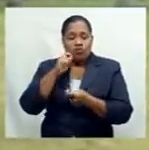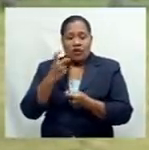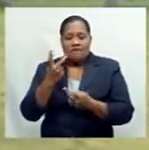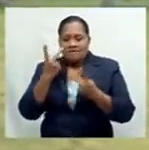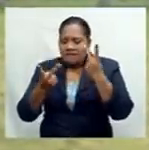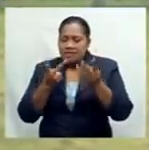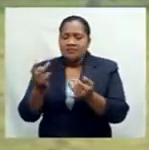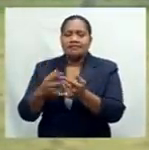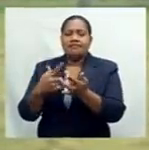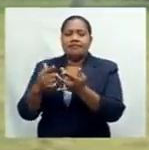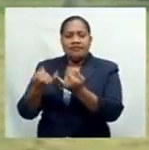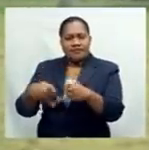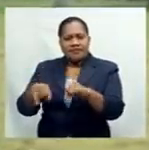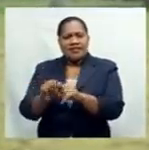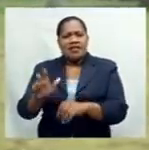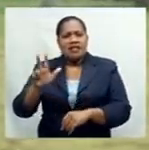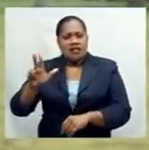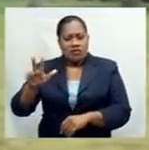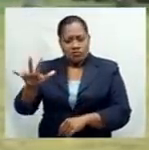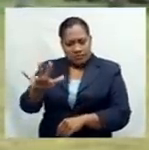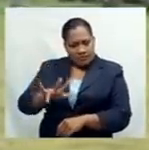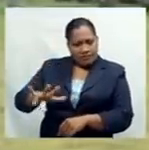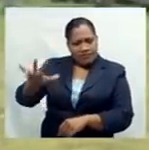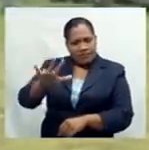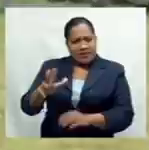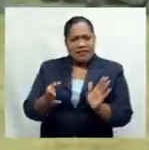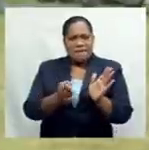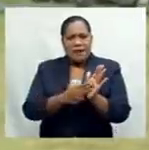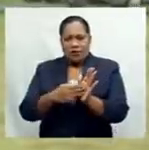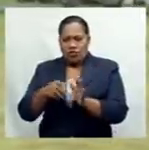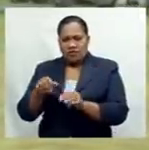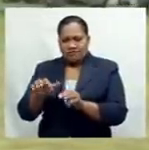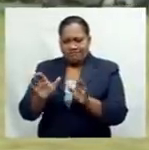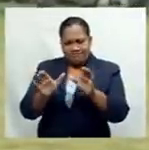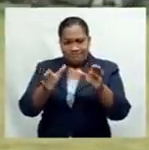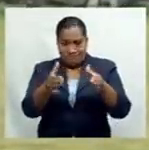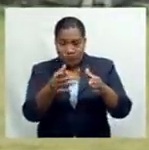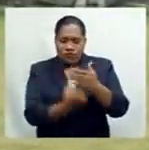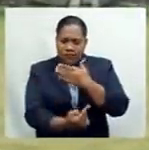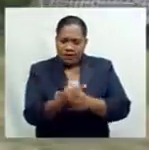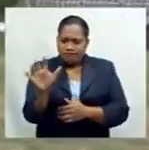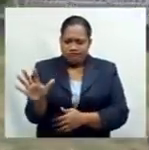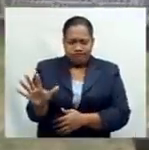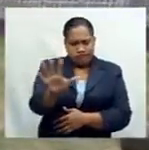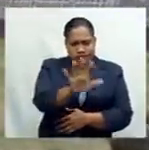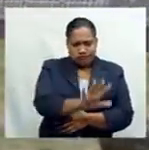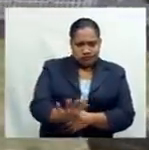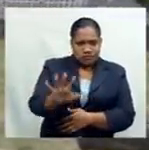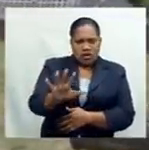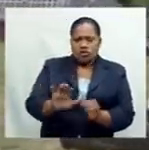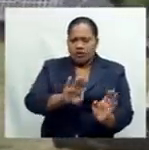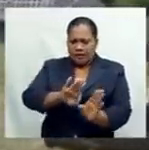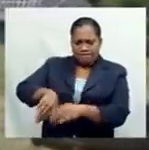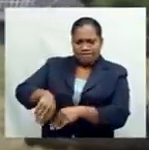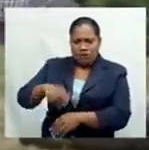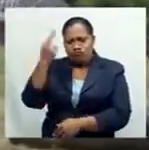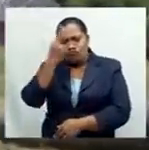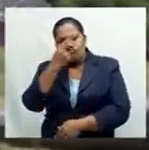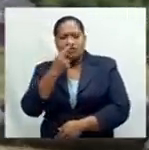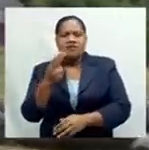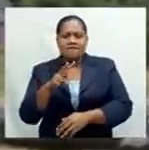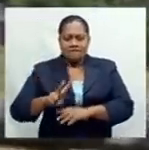and Mamanudu group after completing various COVID-19 screenings to avoid the risk of the virus from entering any